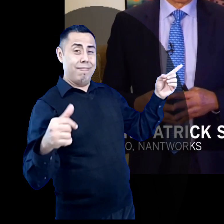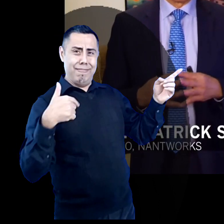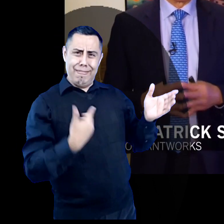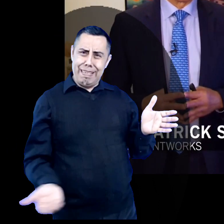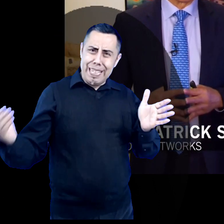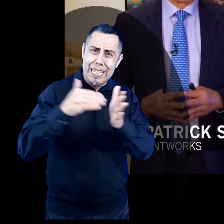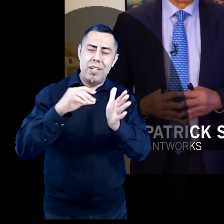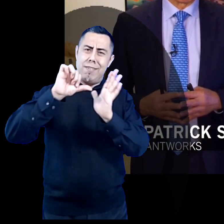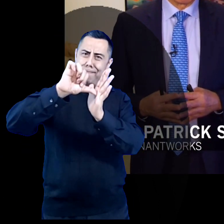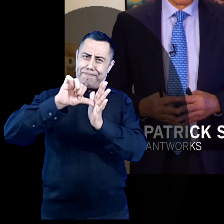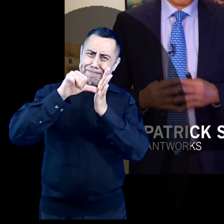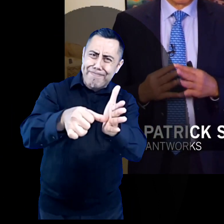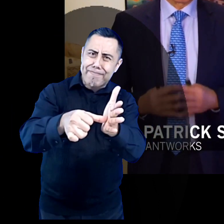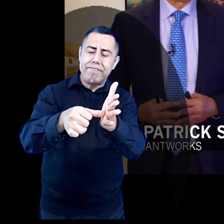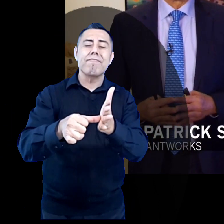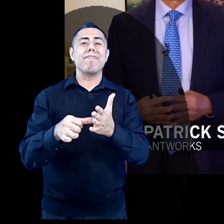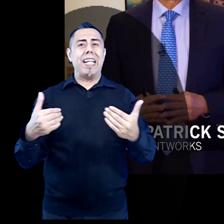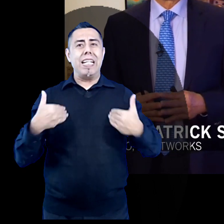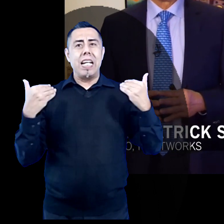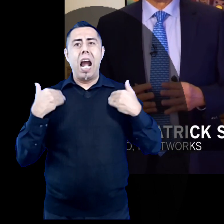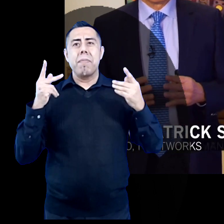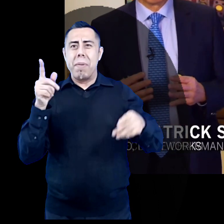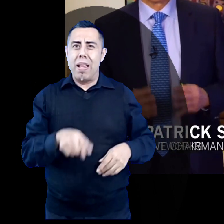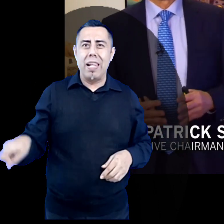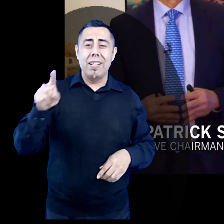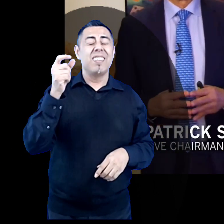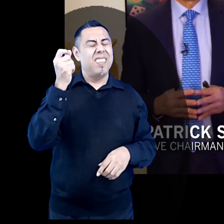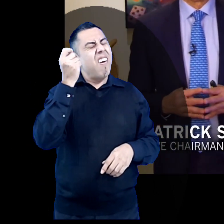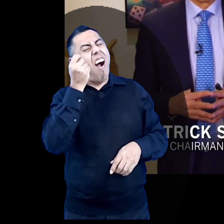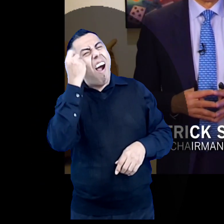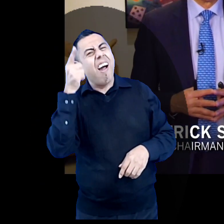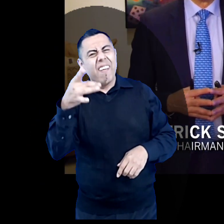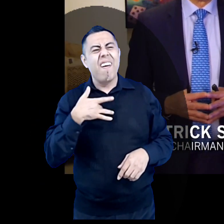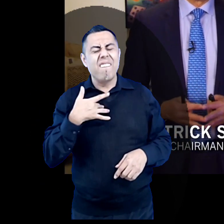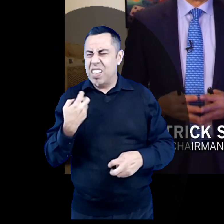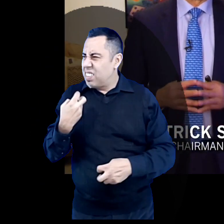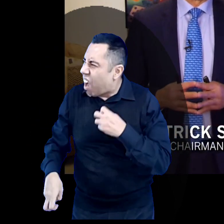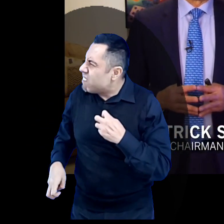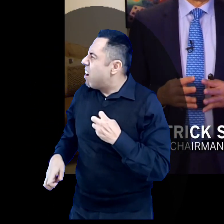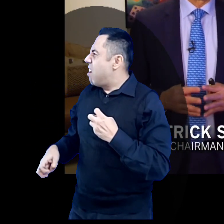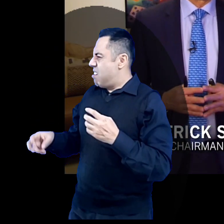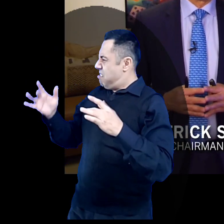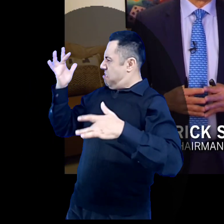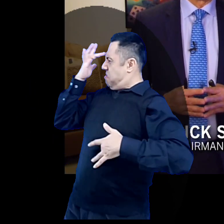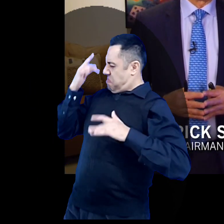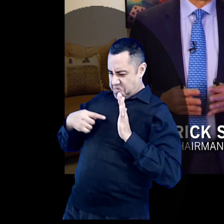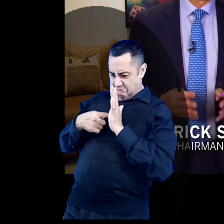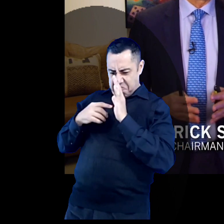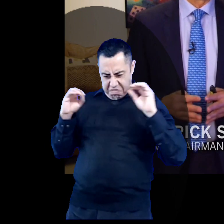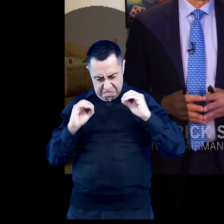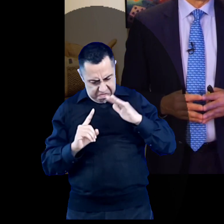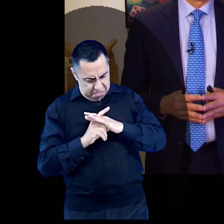importance of the young people understanding how difficult it must be, that they are